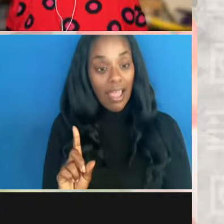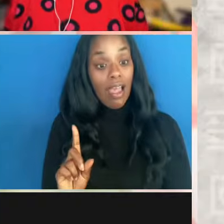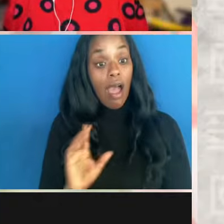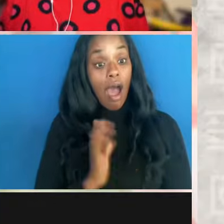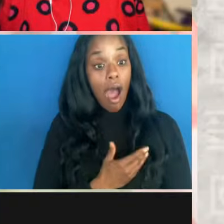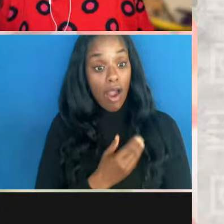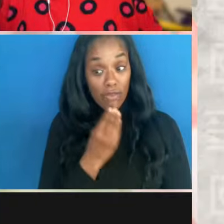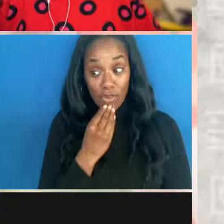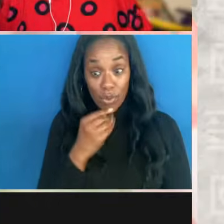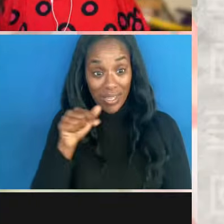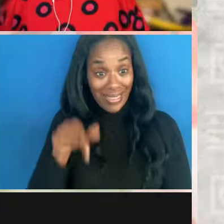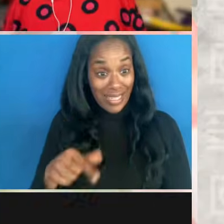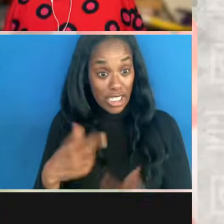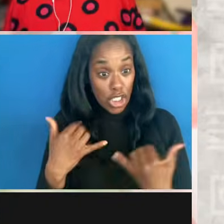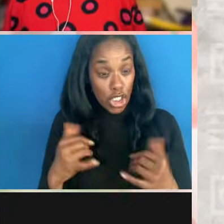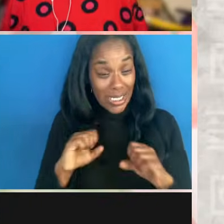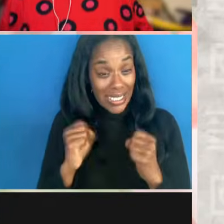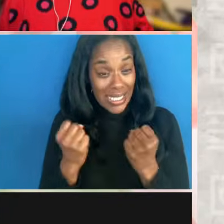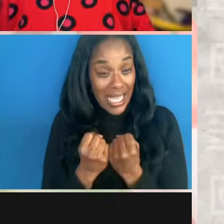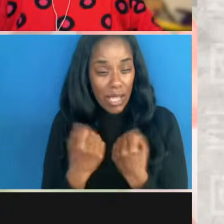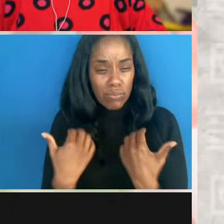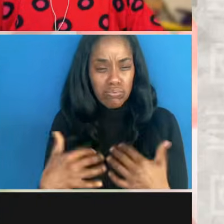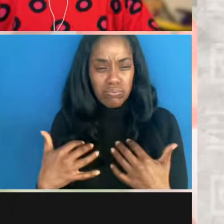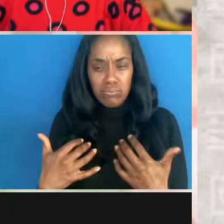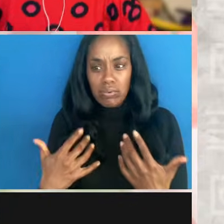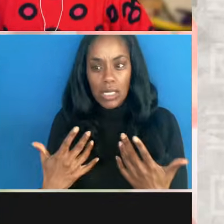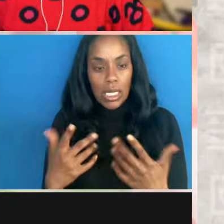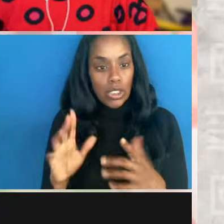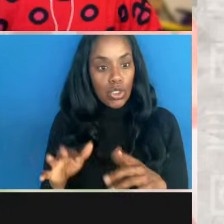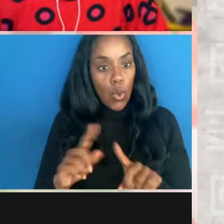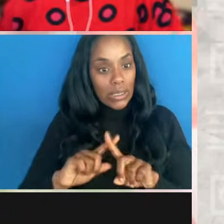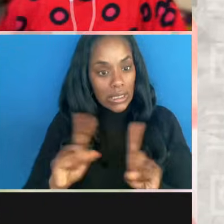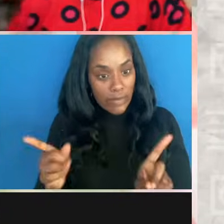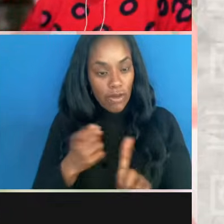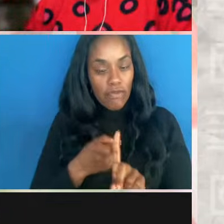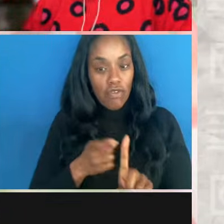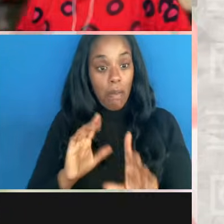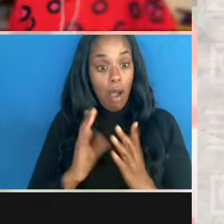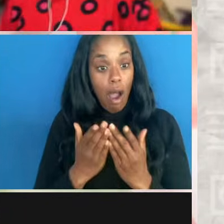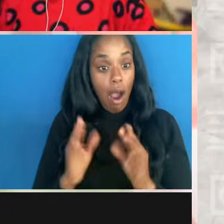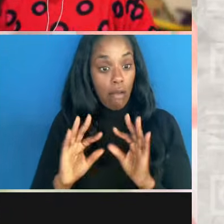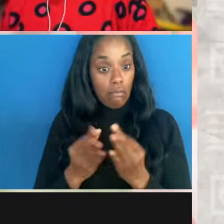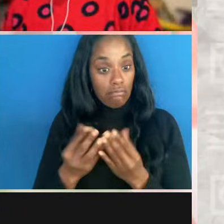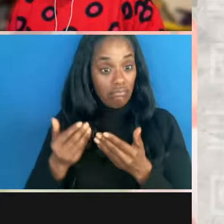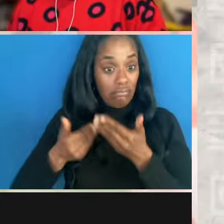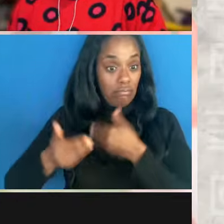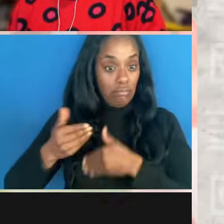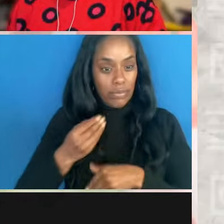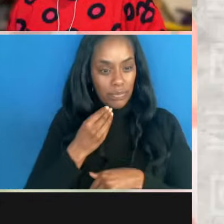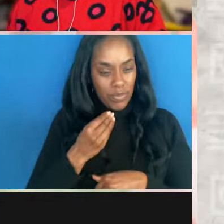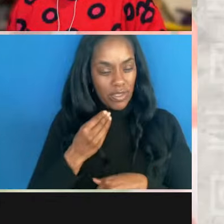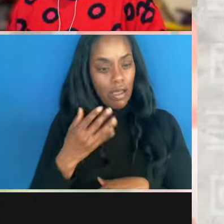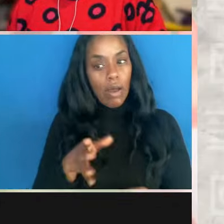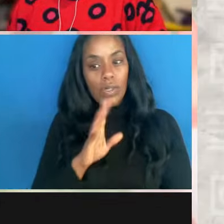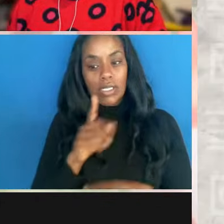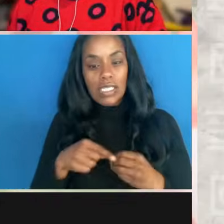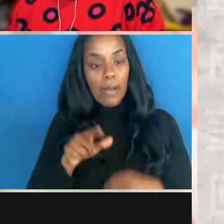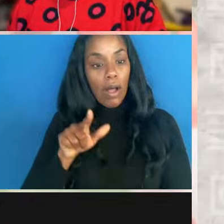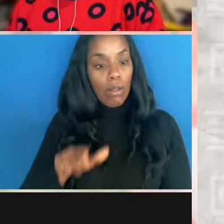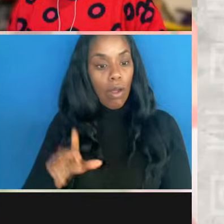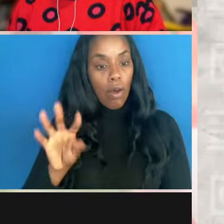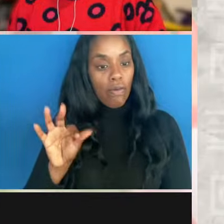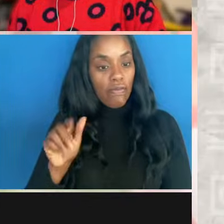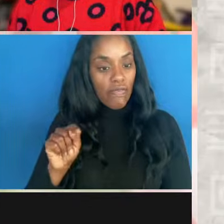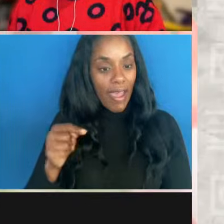current society is such a huge departure from what we eat ancestrally. Once again, we talk about having these low fat, high fiber diets,